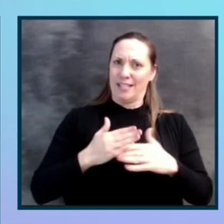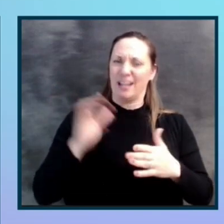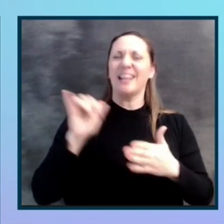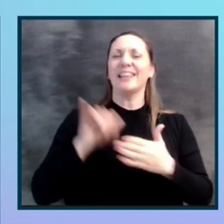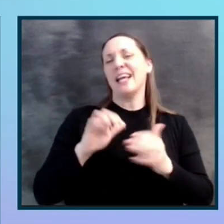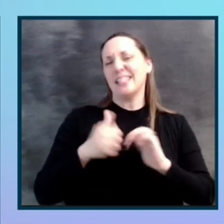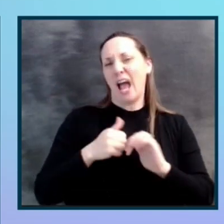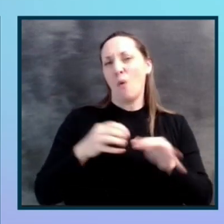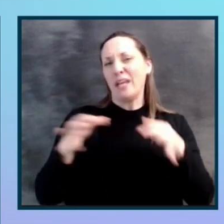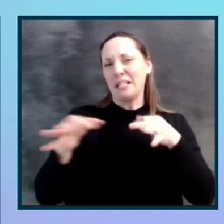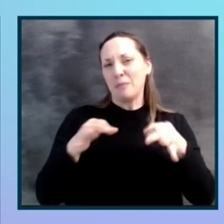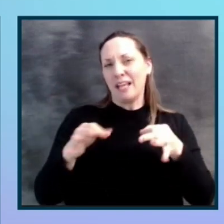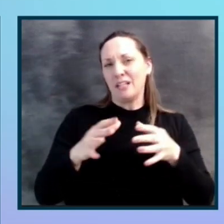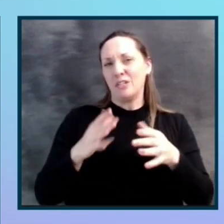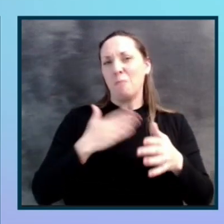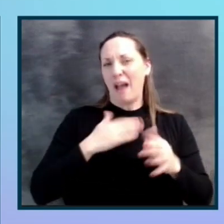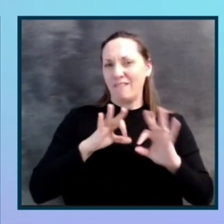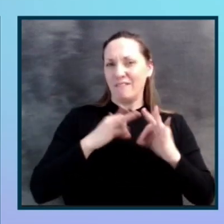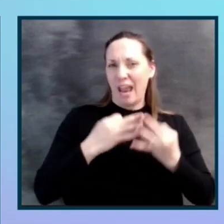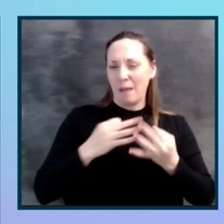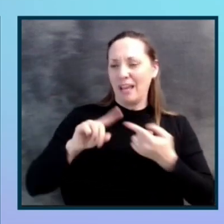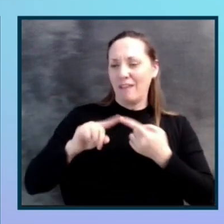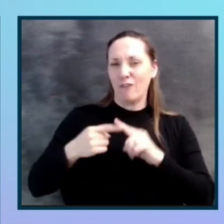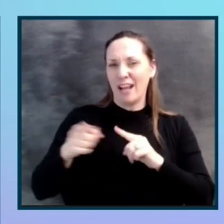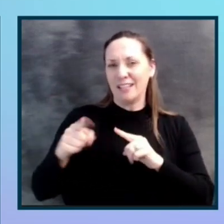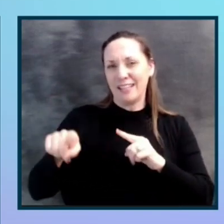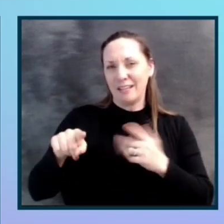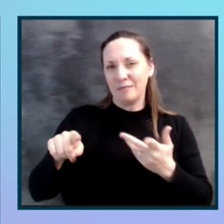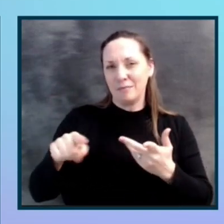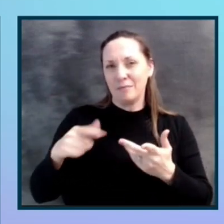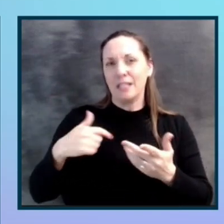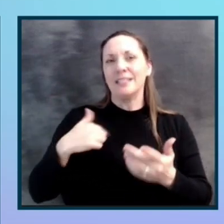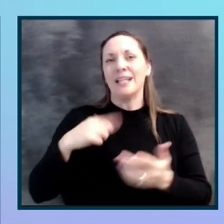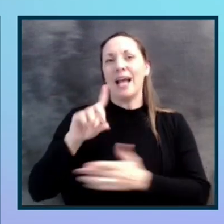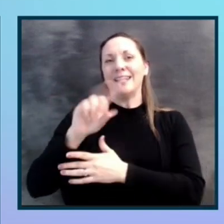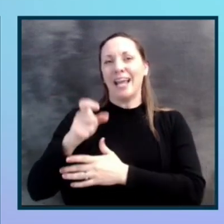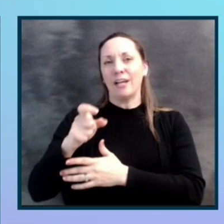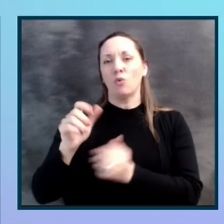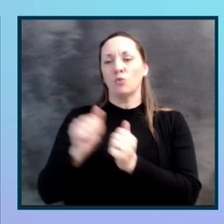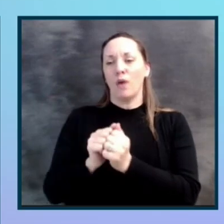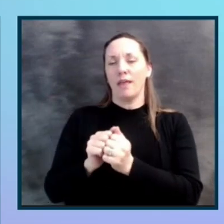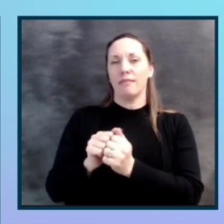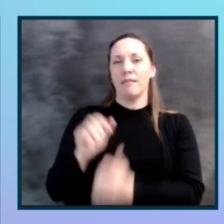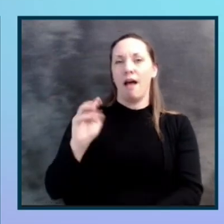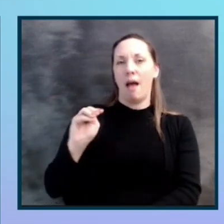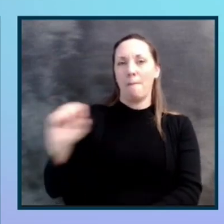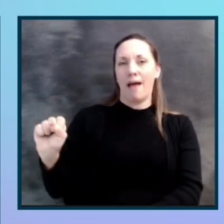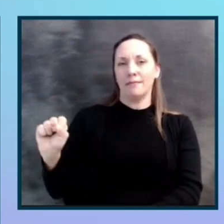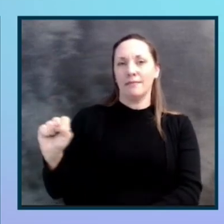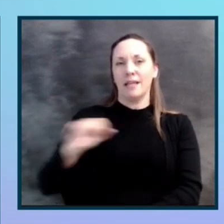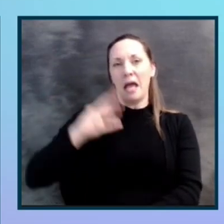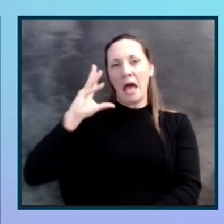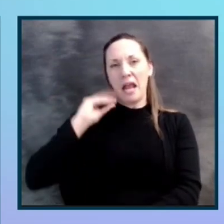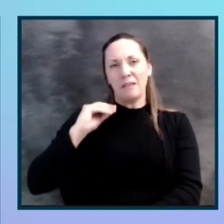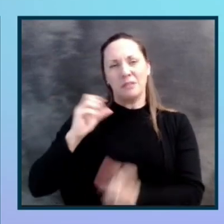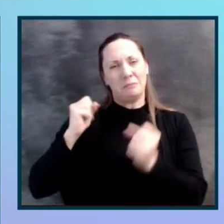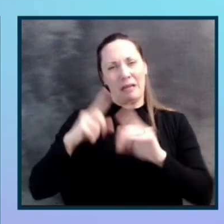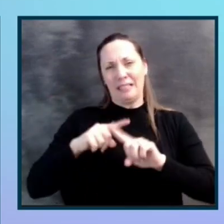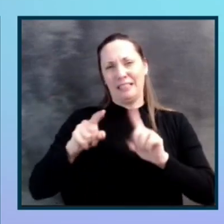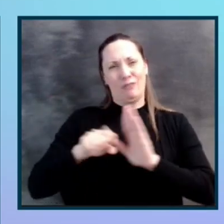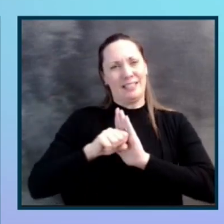a lot of my family and friends so I got diagnosed with MS and I've experienced a lot of different symptoms,